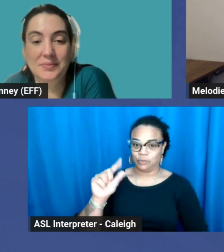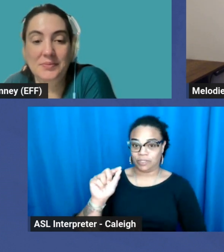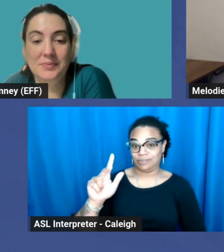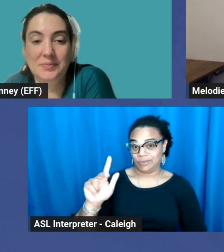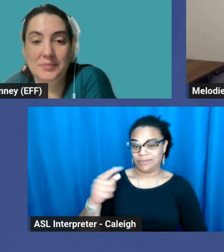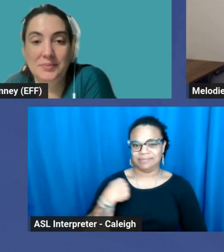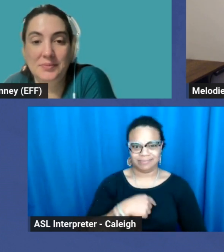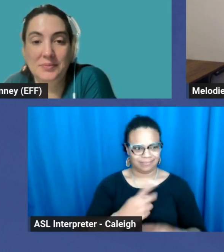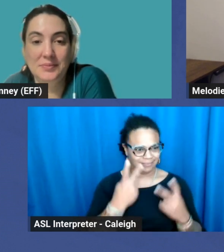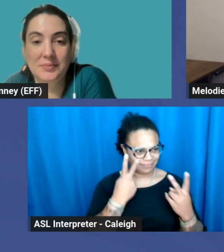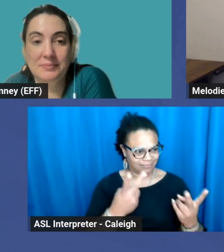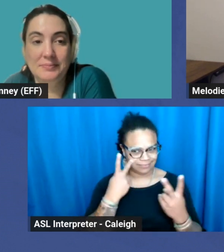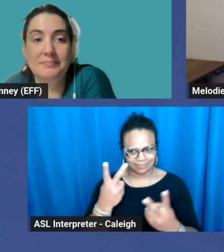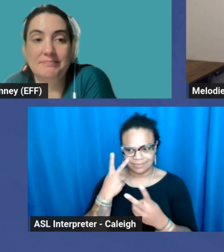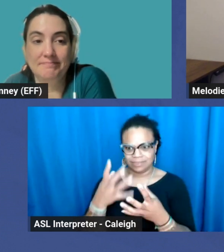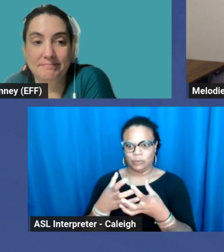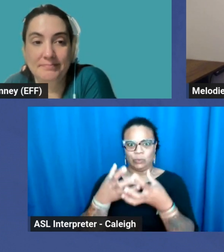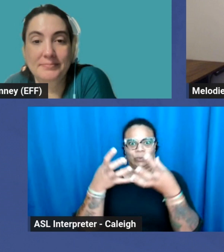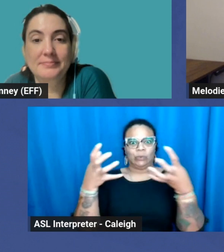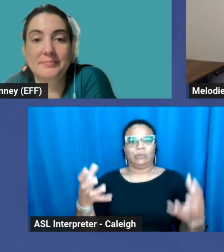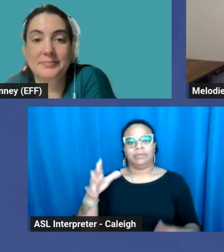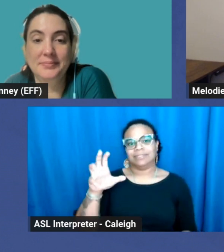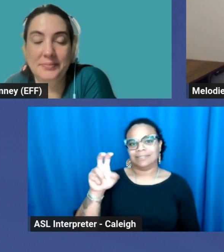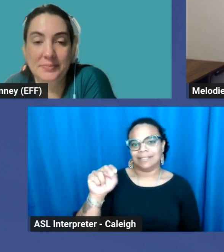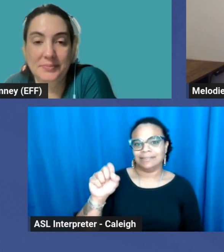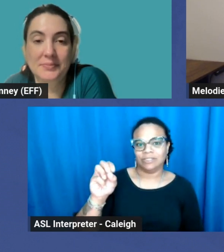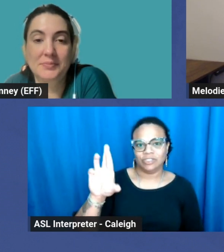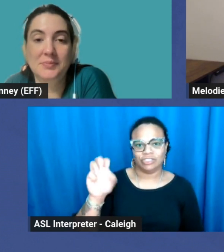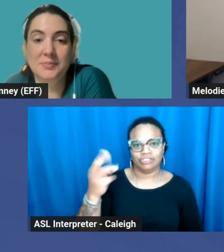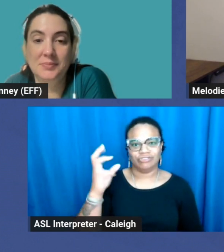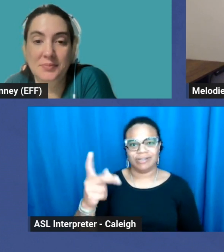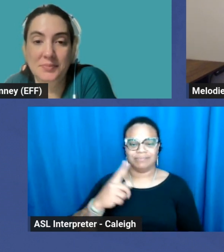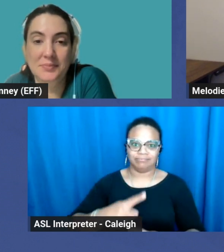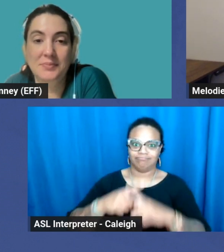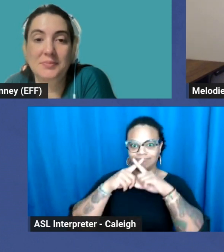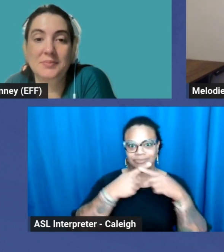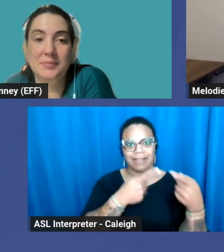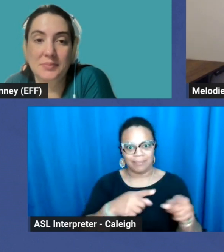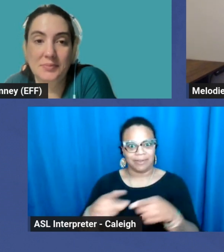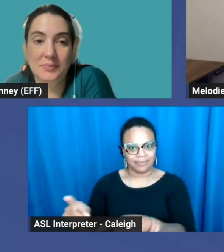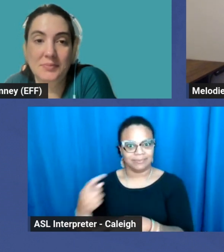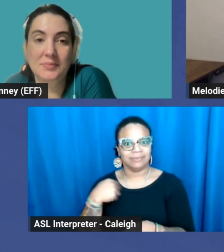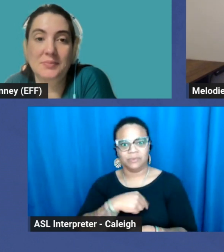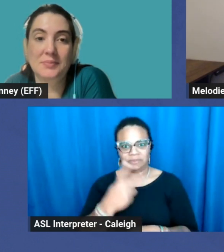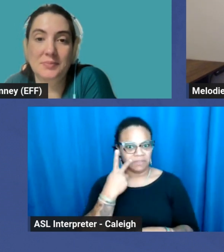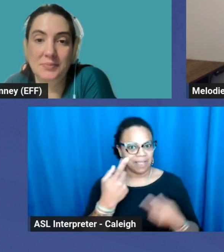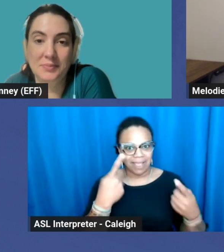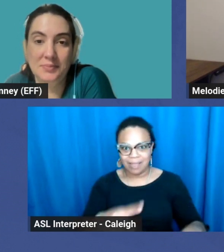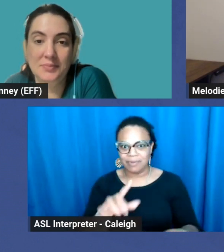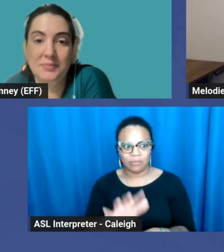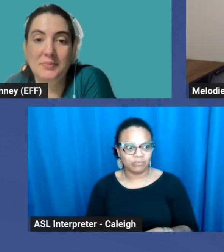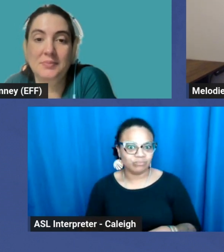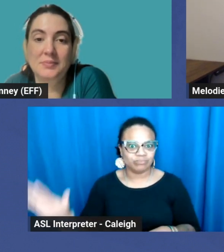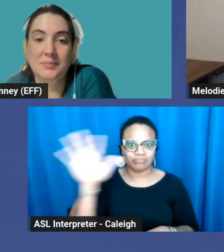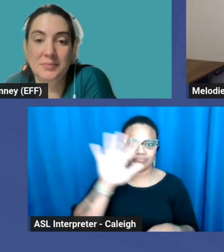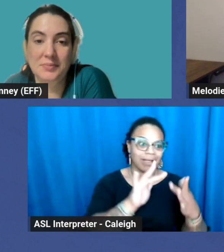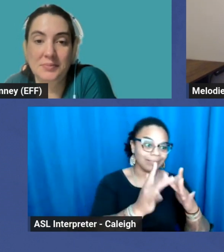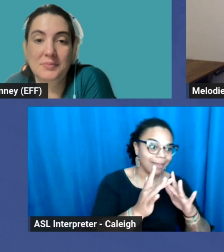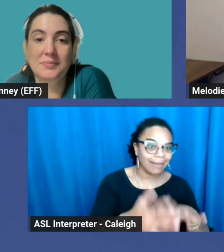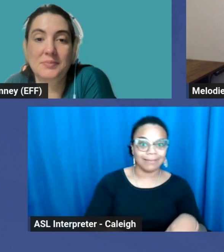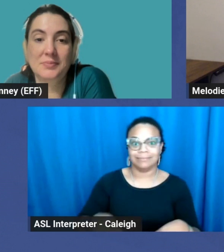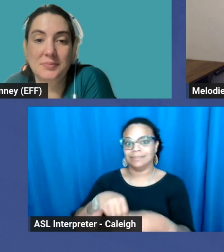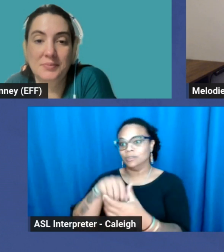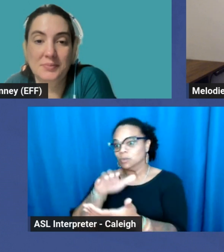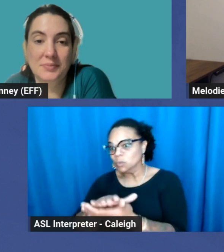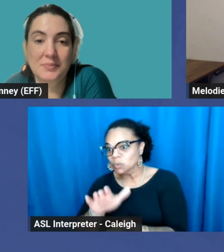a lot of censorship happening. And we saw it in a lot of different areas, online, in schools, book bans,